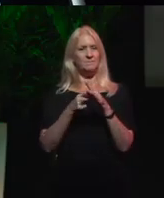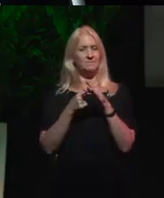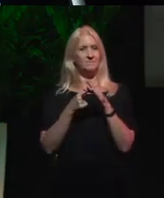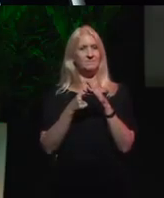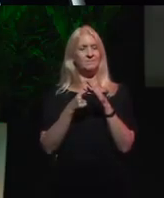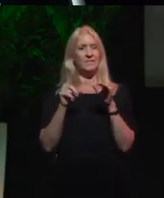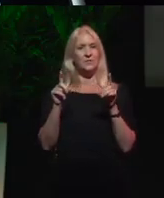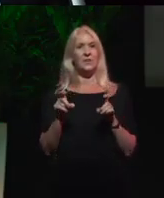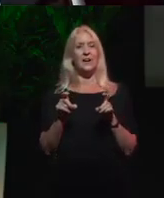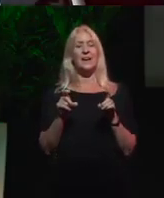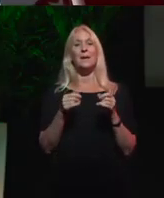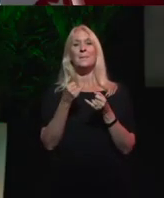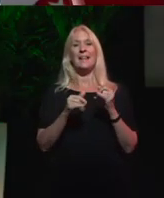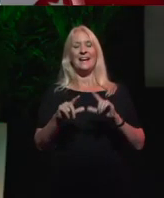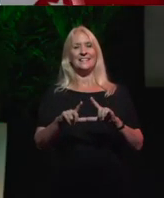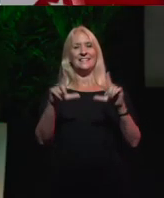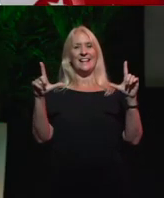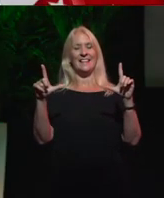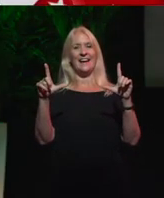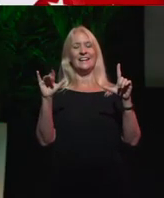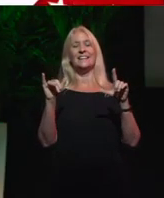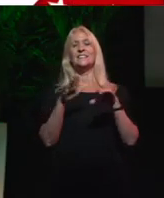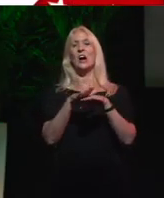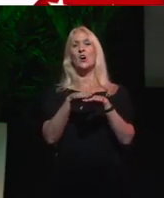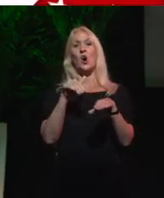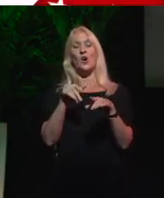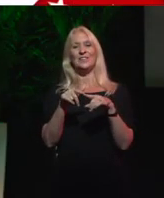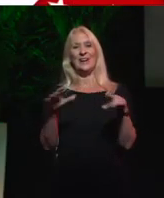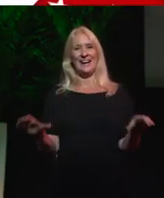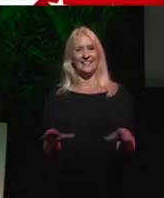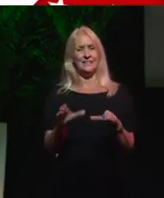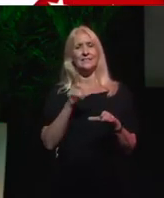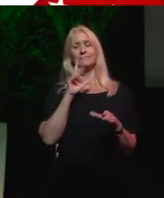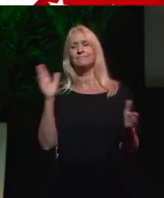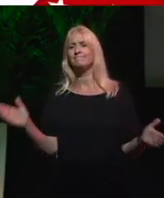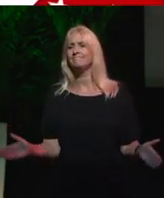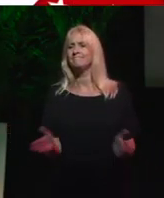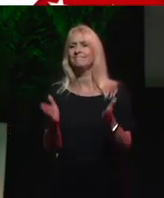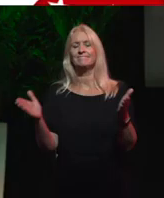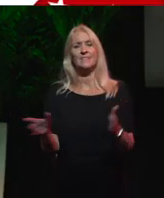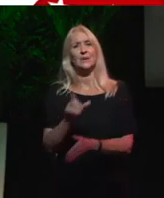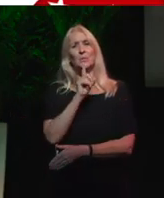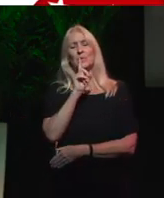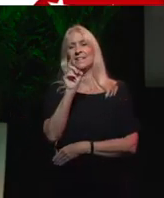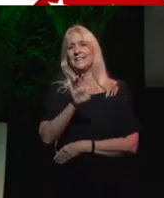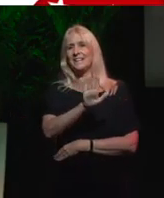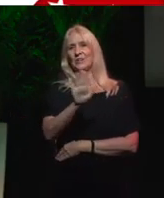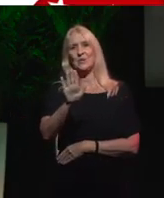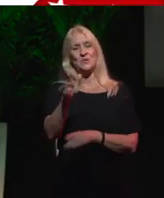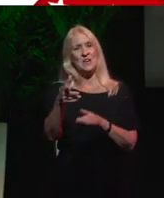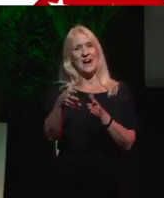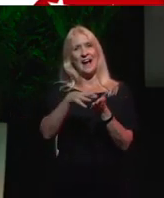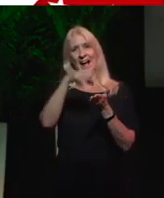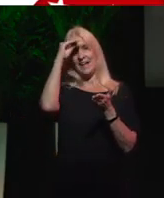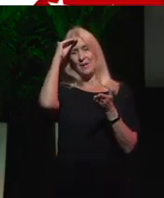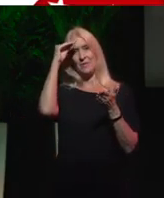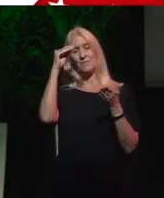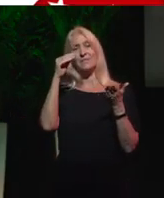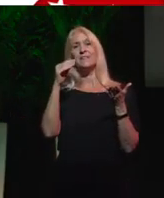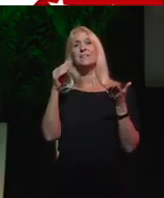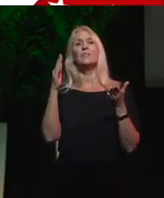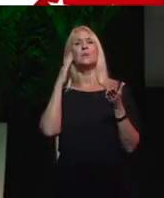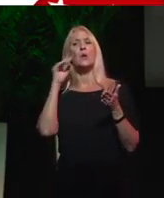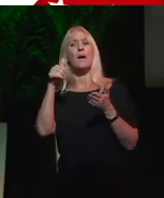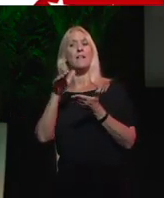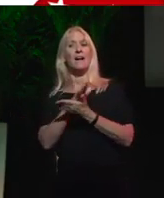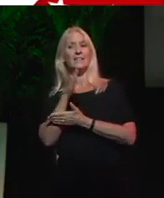So this is my last slide, and it's a call to action. I really need your help. We've learned from other colleges that when faculty get involved